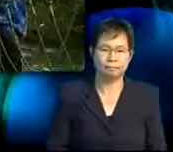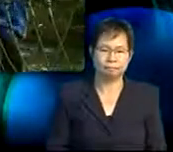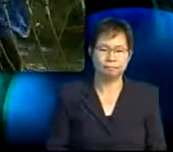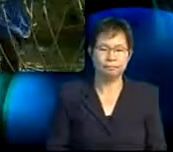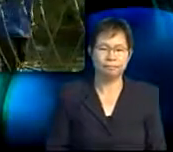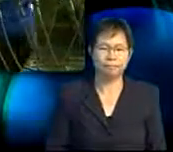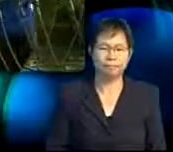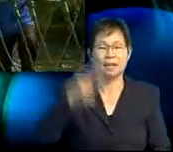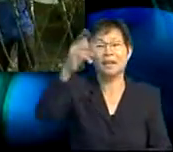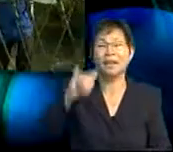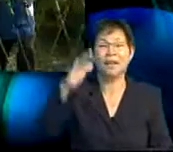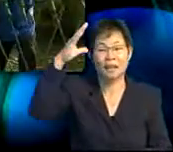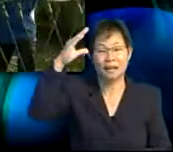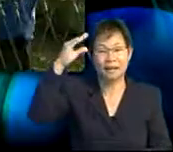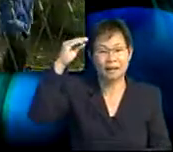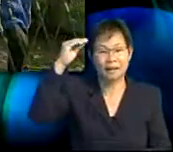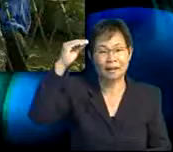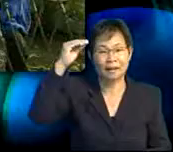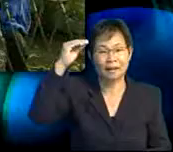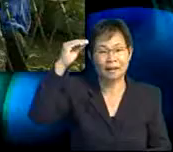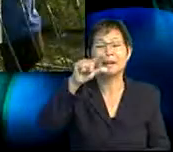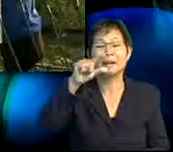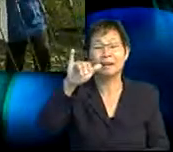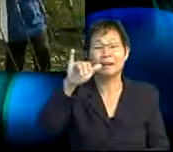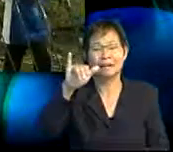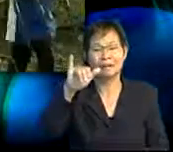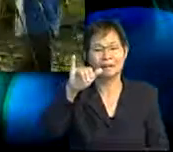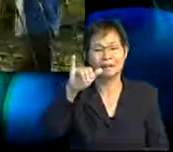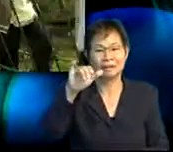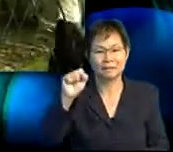Hey guys, slow down. Girls.